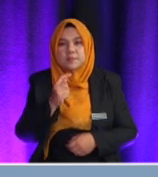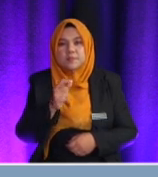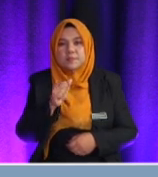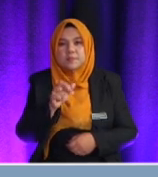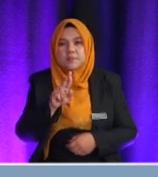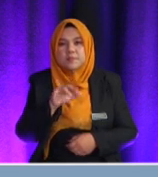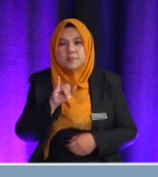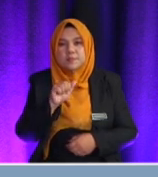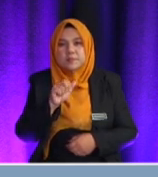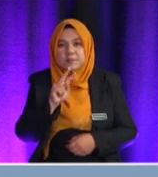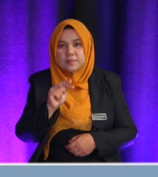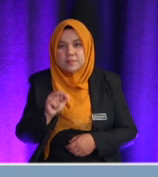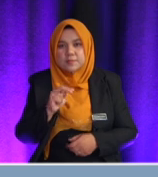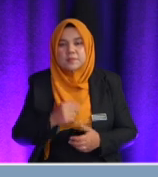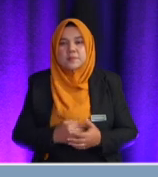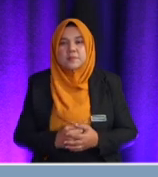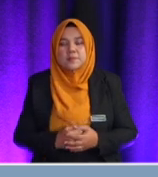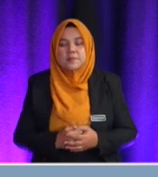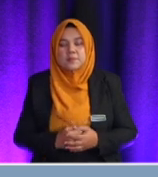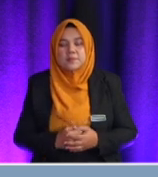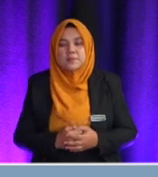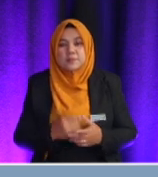V-E-G-E-T-A-R-I-A-N. You sure with the answer?